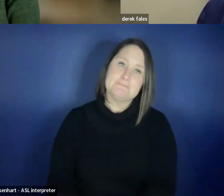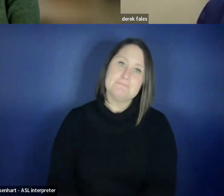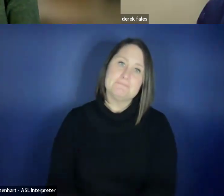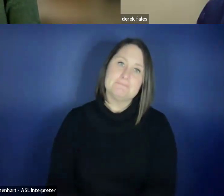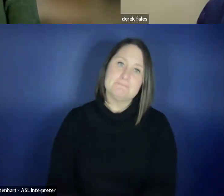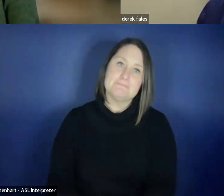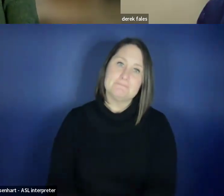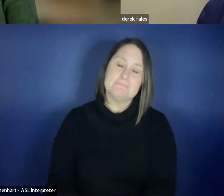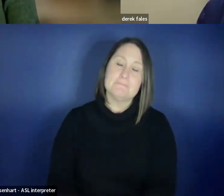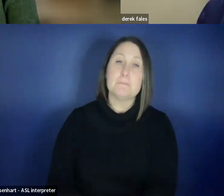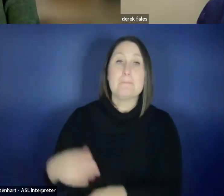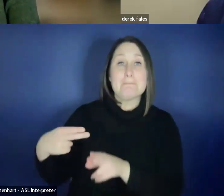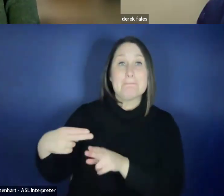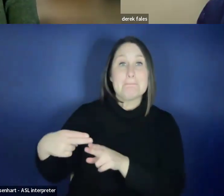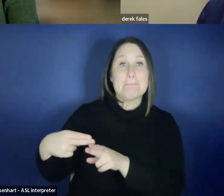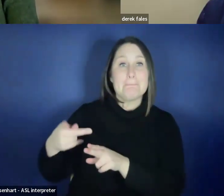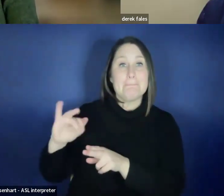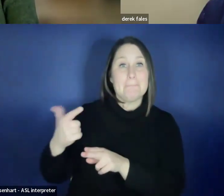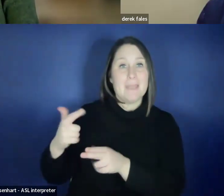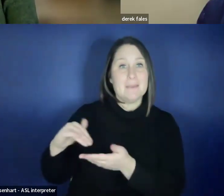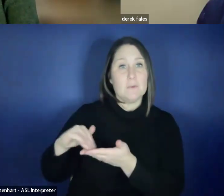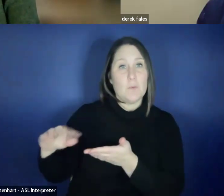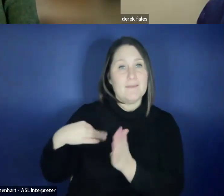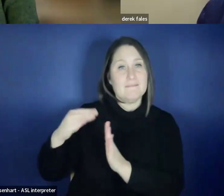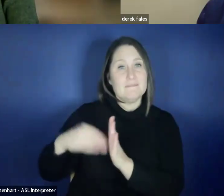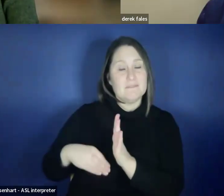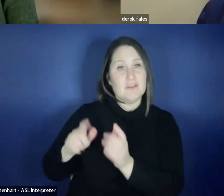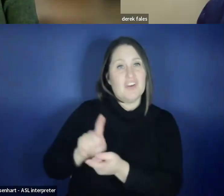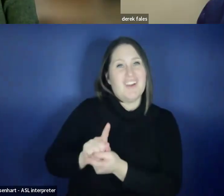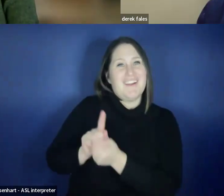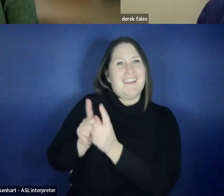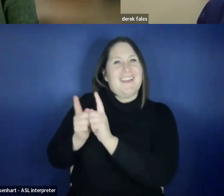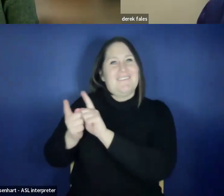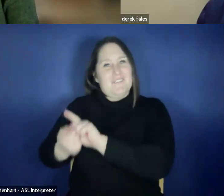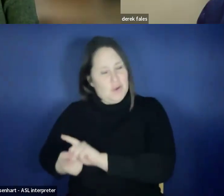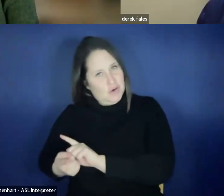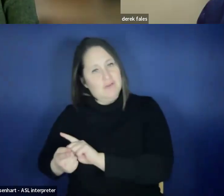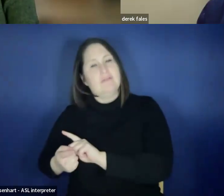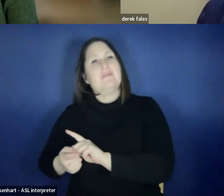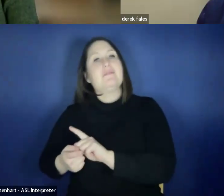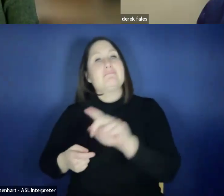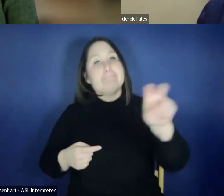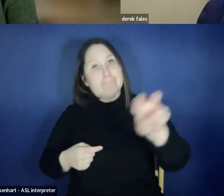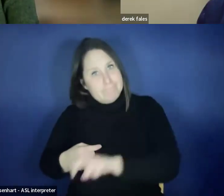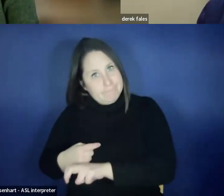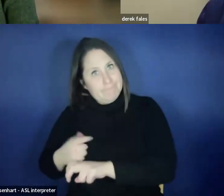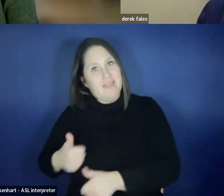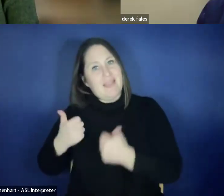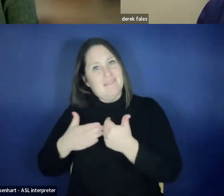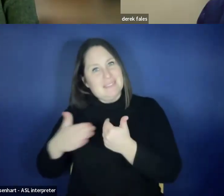Will pending waiver application be converted to Lifespan application? Pending